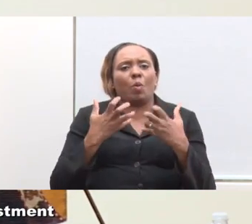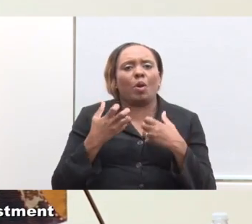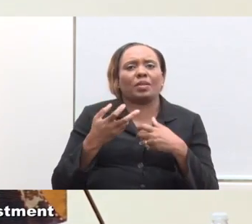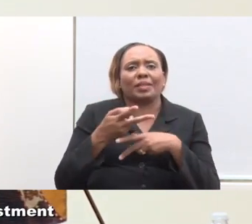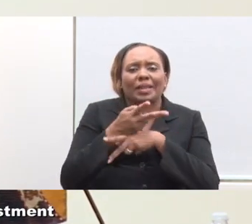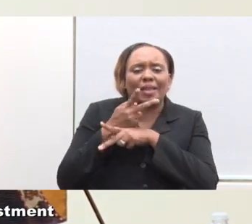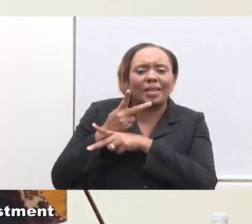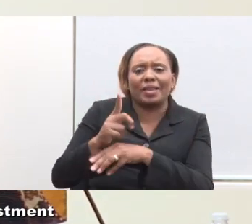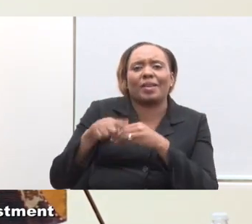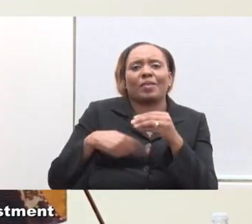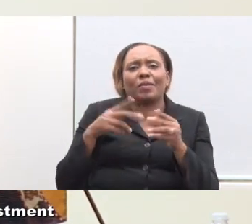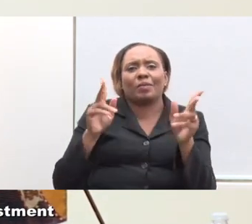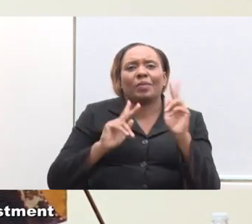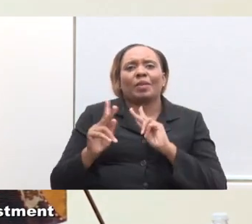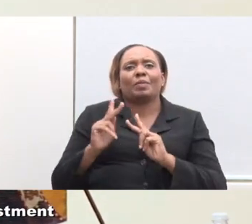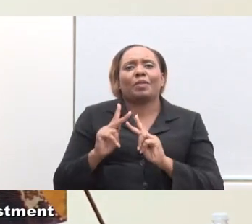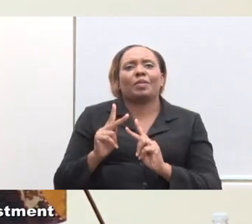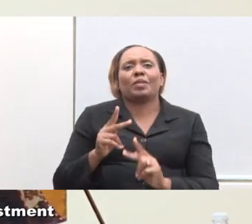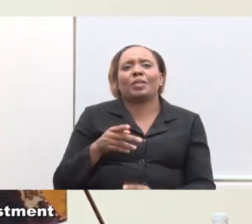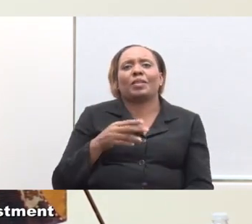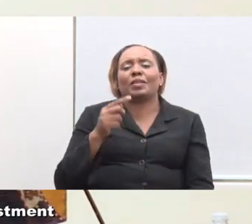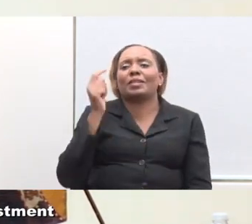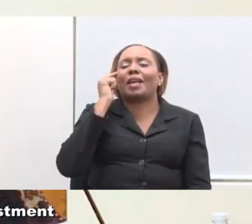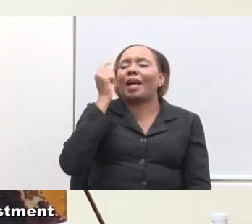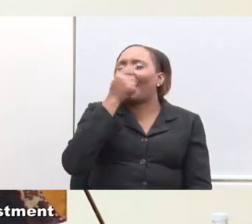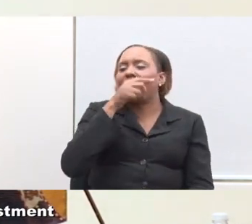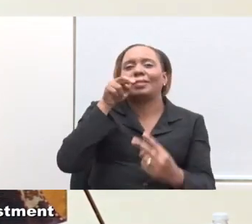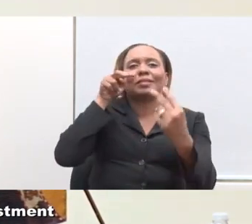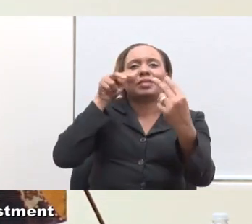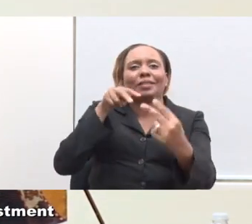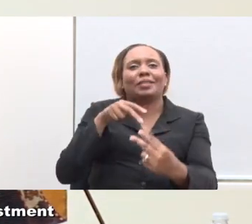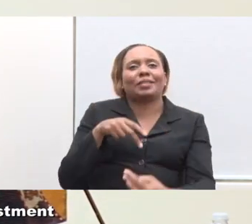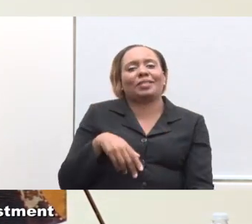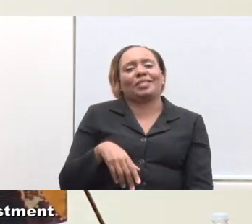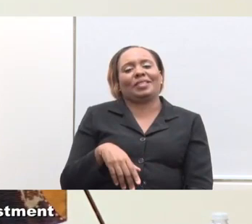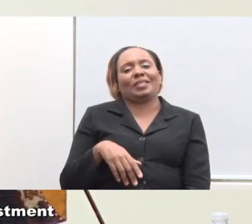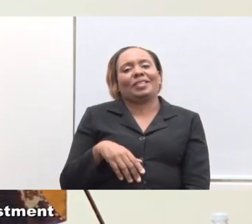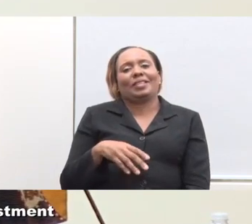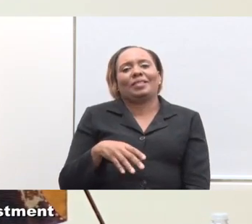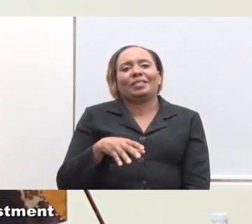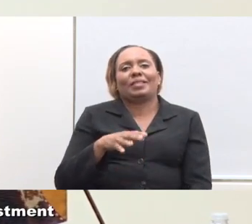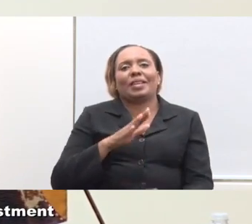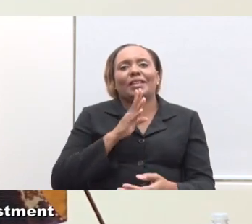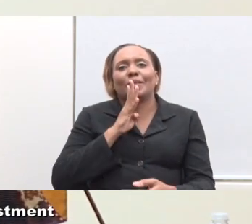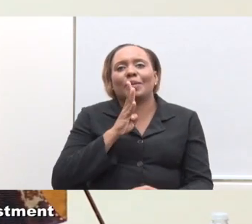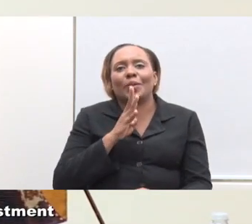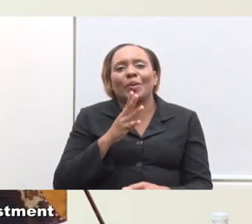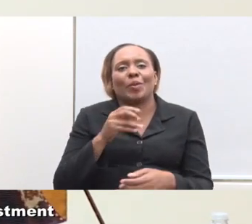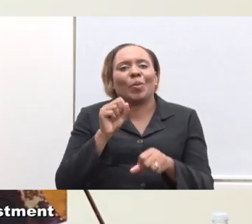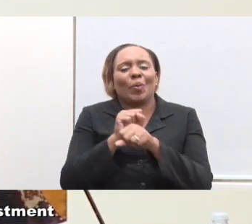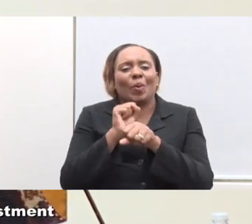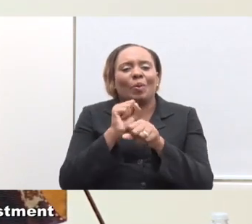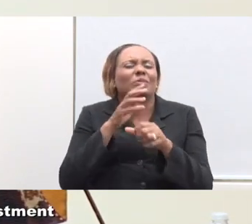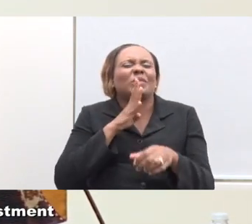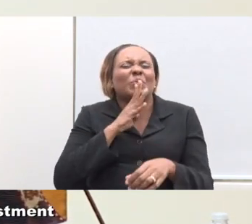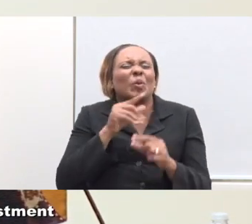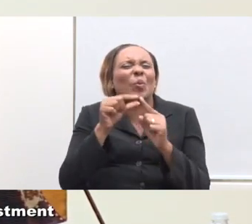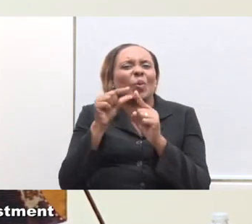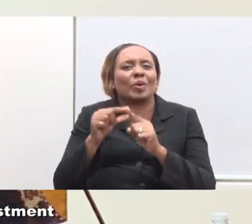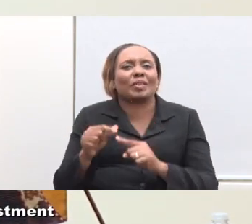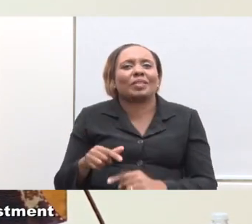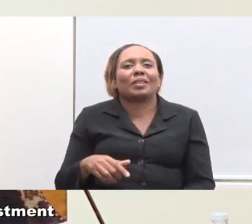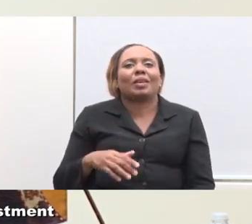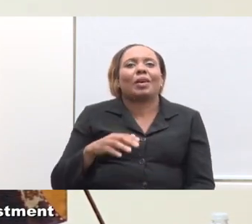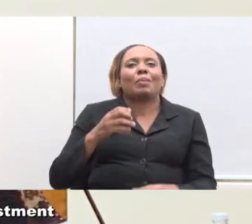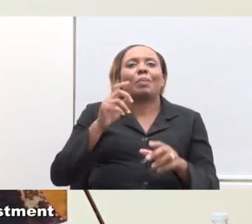don't necessarily, as much as I want to hug you, I could bounce you. We can do the foot bounce too. In fact, I love the foot